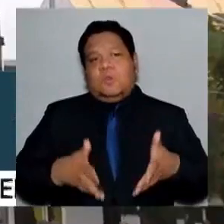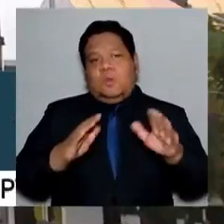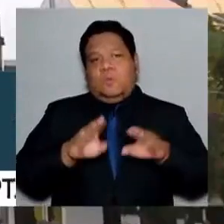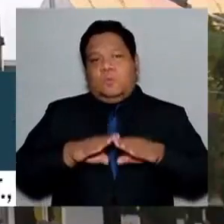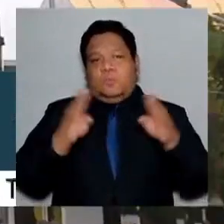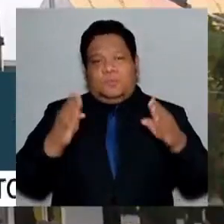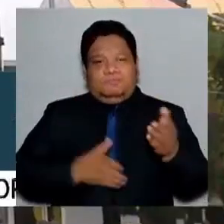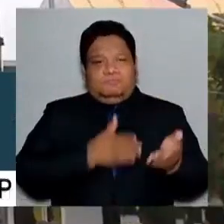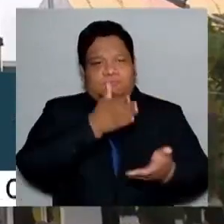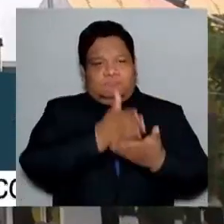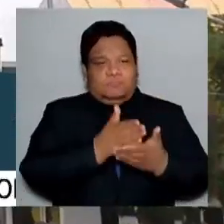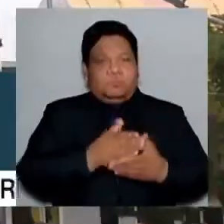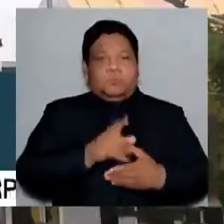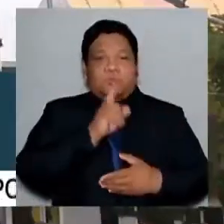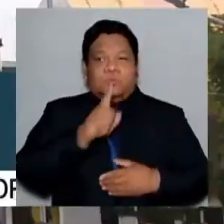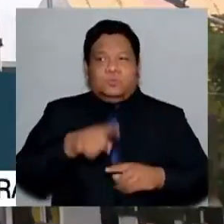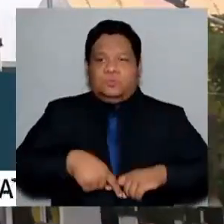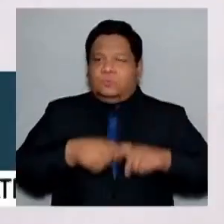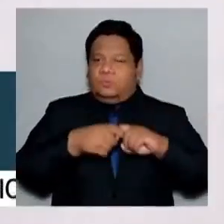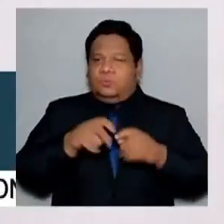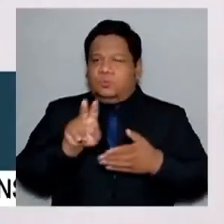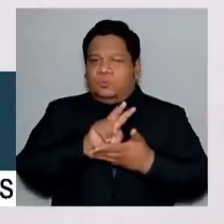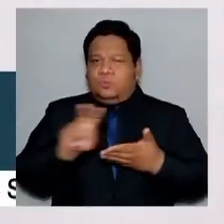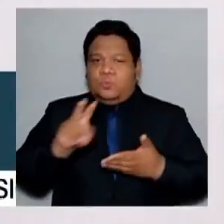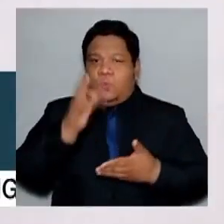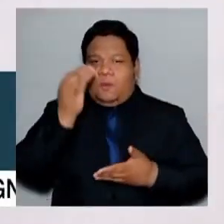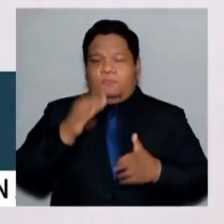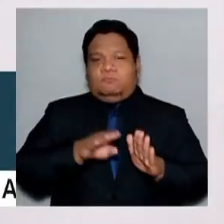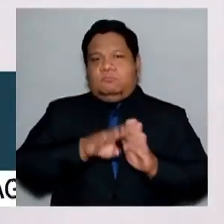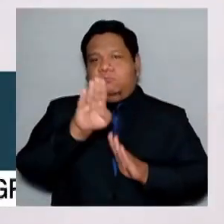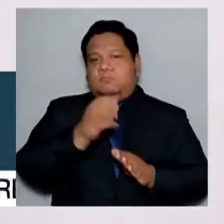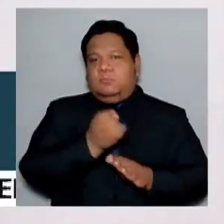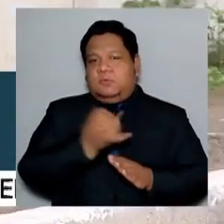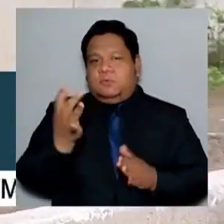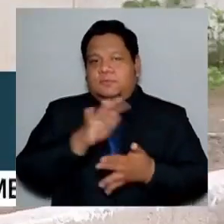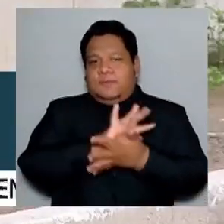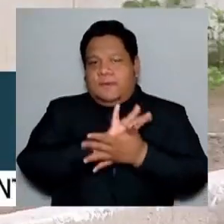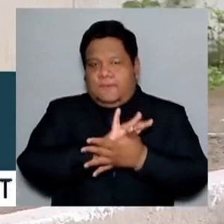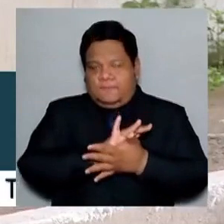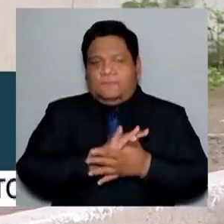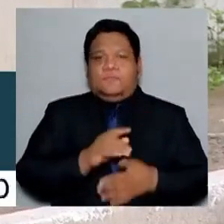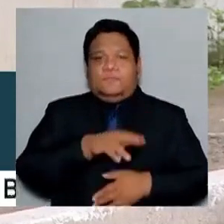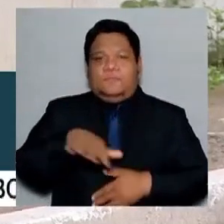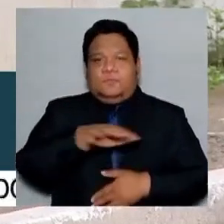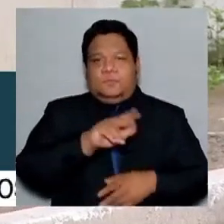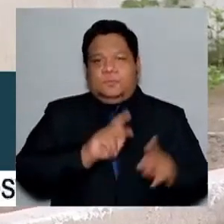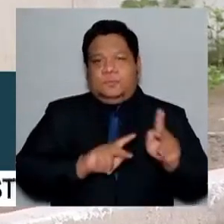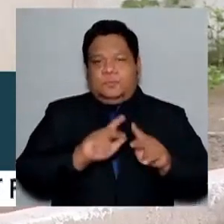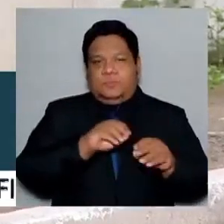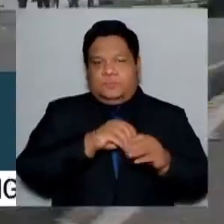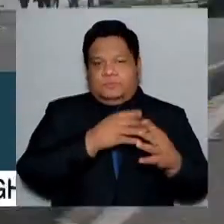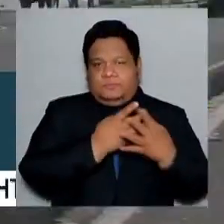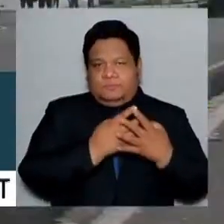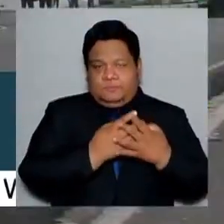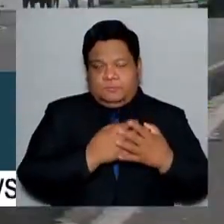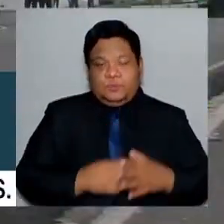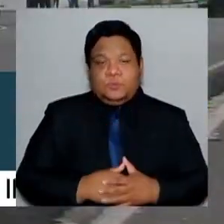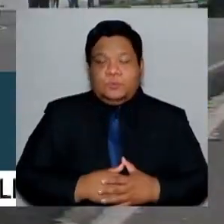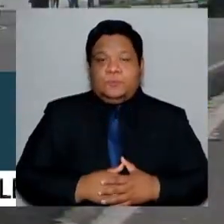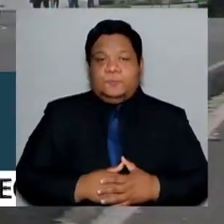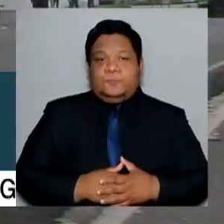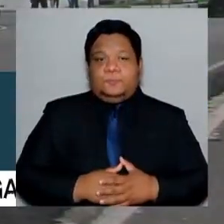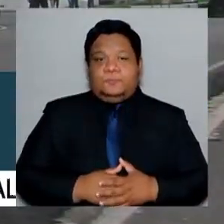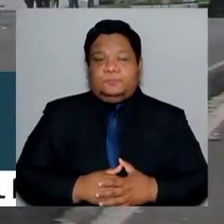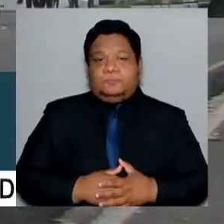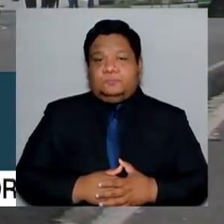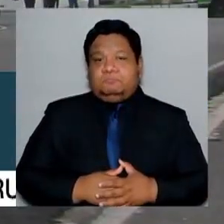more than 2 weeks due to an uptick in COVID cases among persons deprived of liberty. Authorities say both facilities